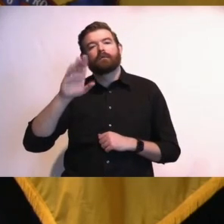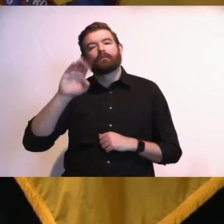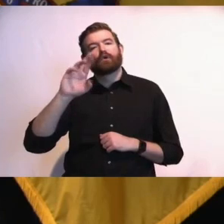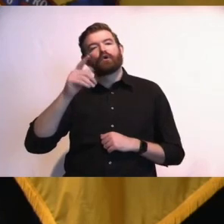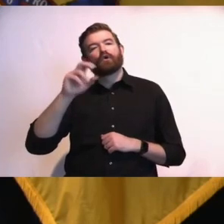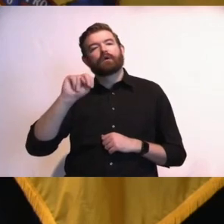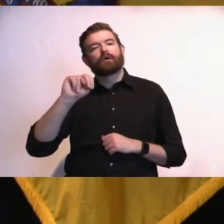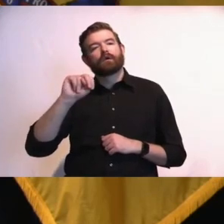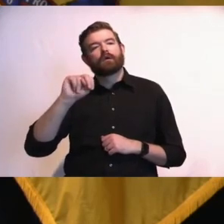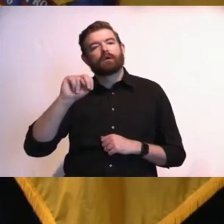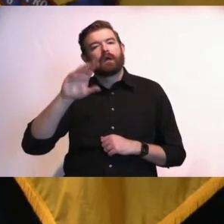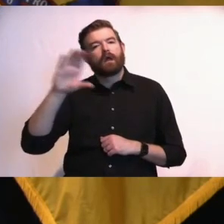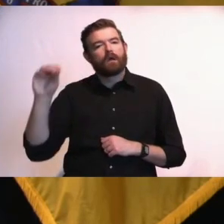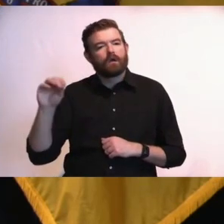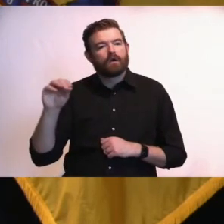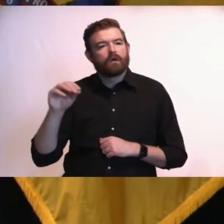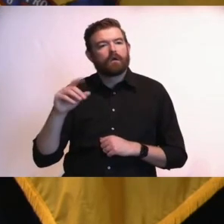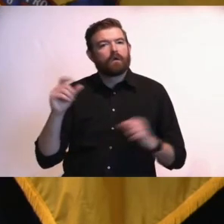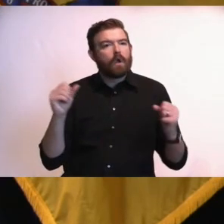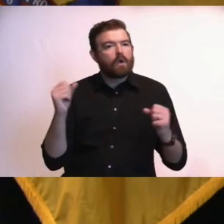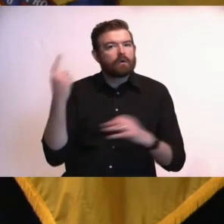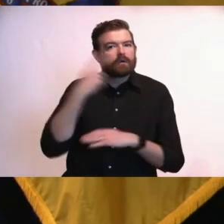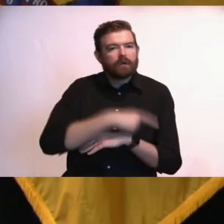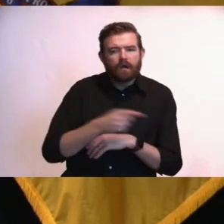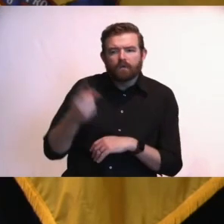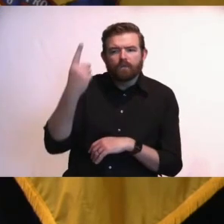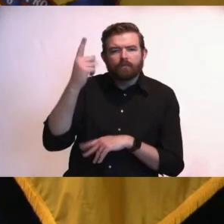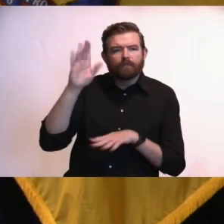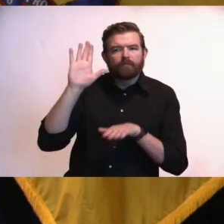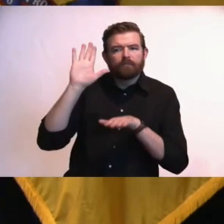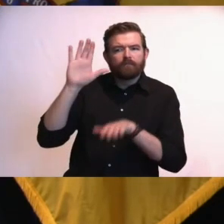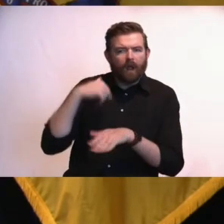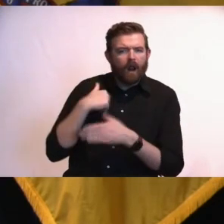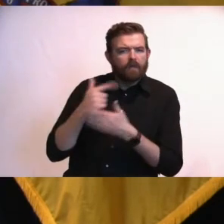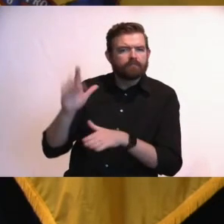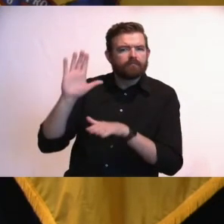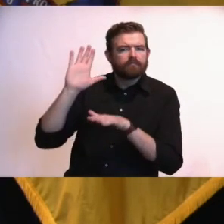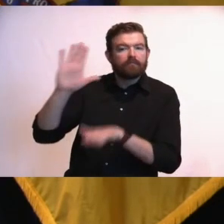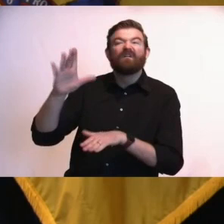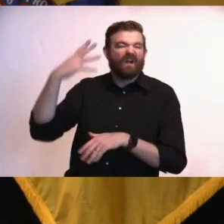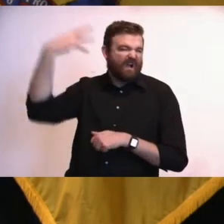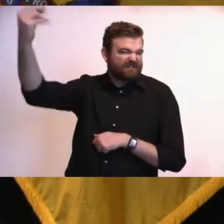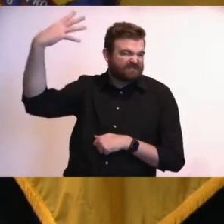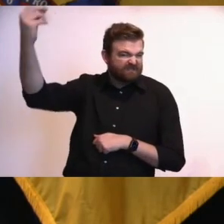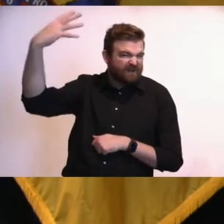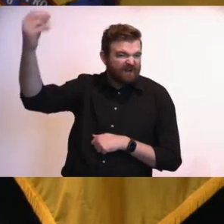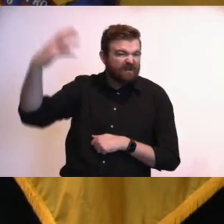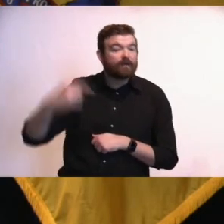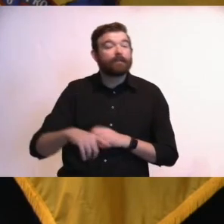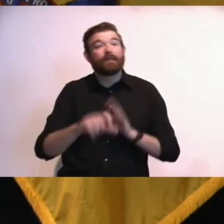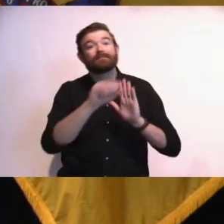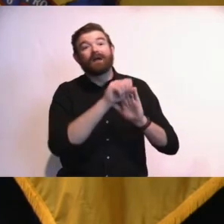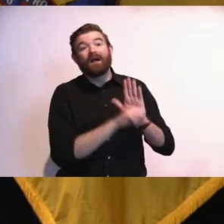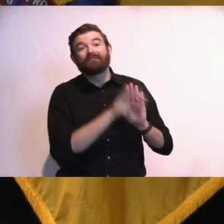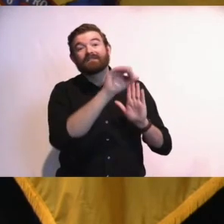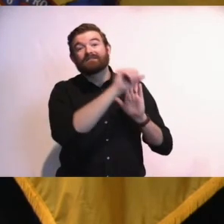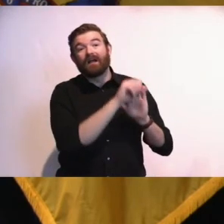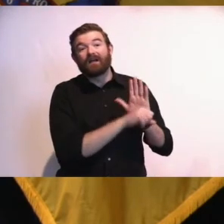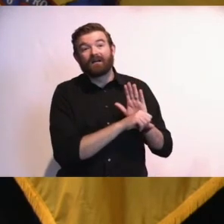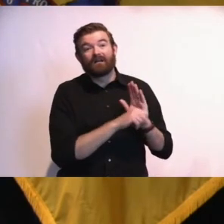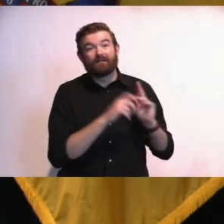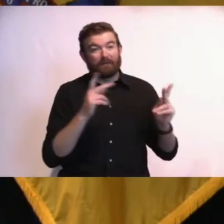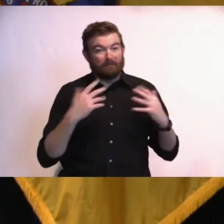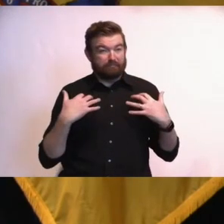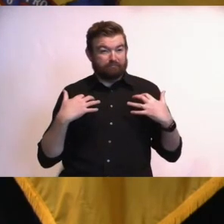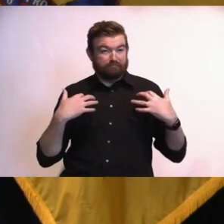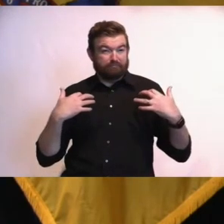day, we were outside for that. And I think doing a State of the State speech where you've got a lot of people having to sit there